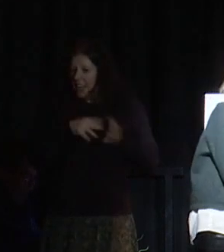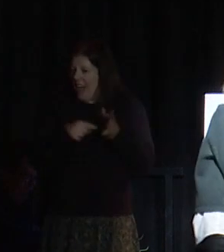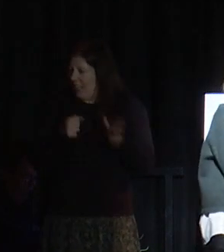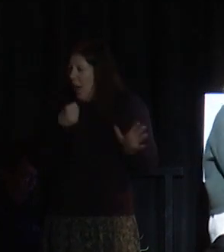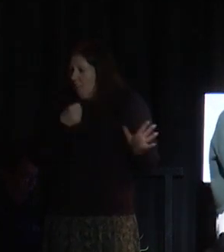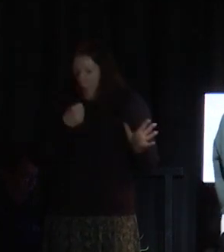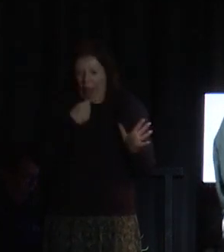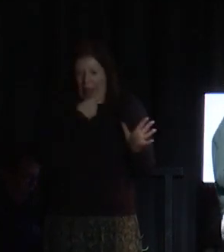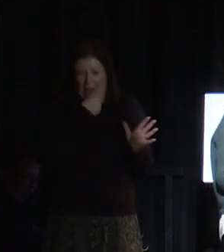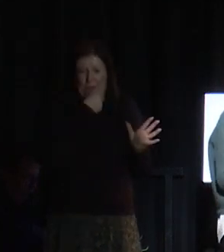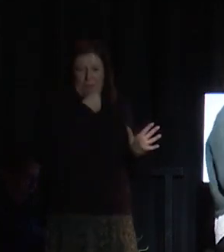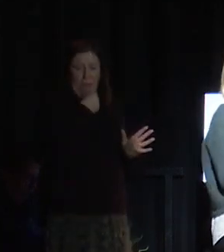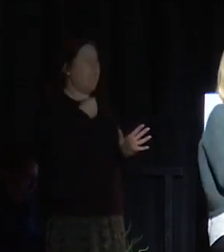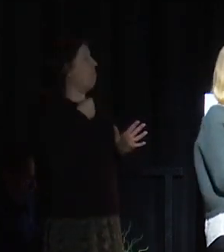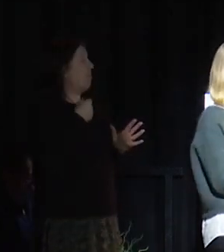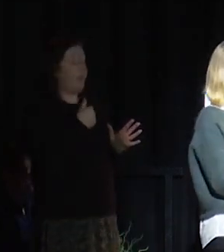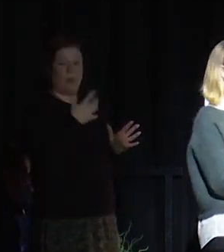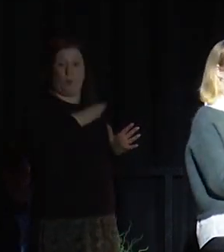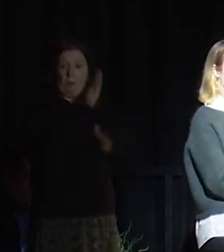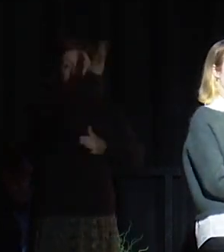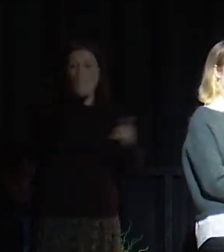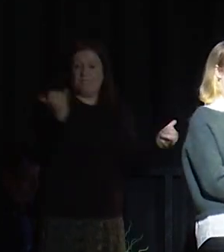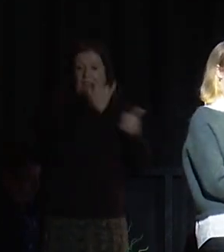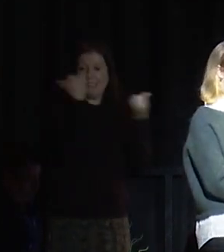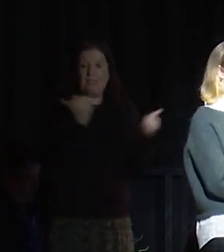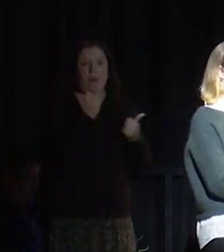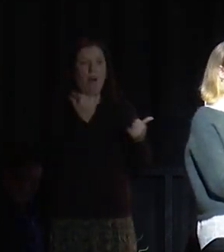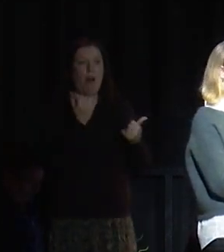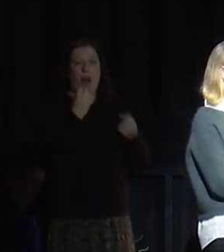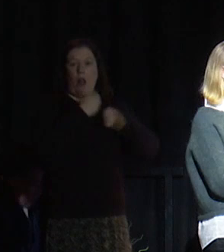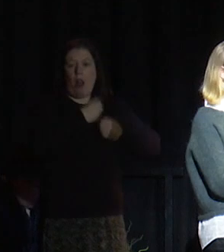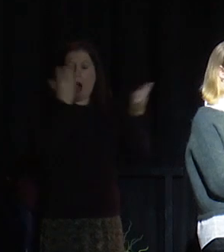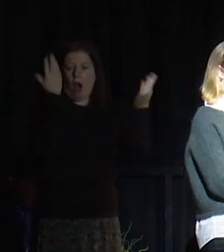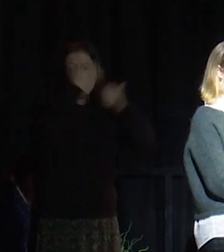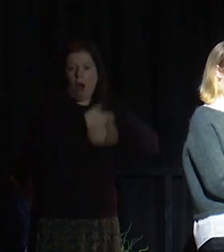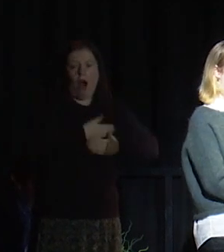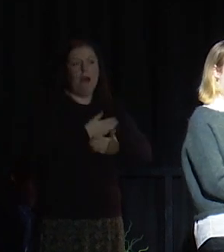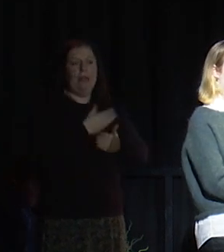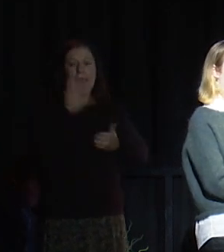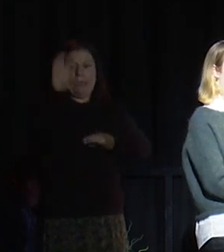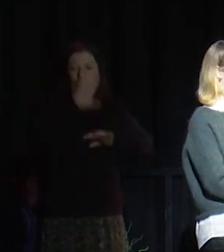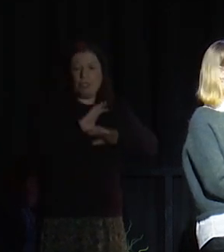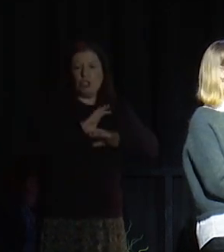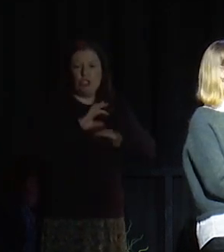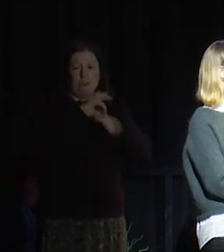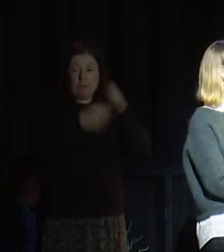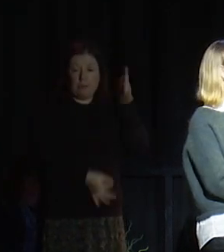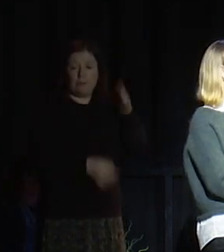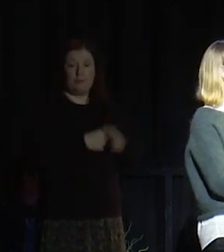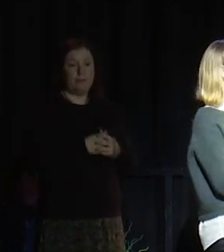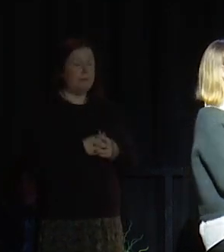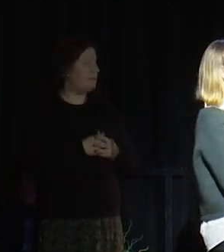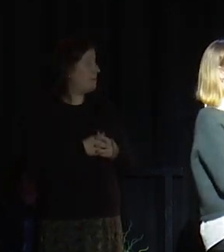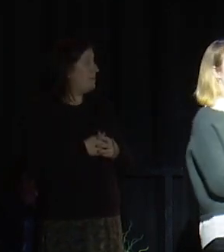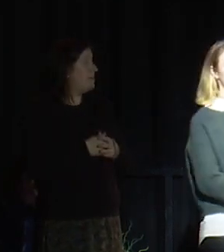from you. Okay, so we're looking for festivals, light nights and commissions that will... You can